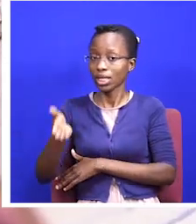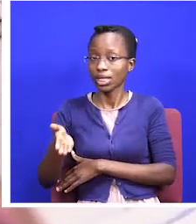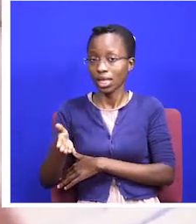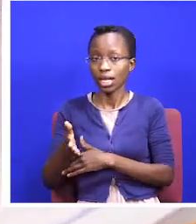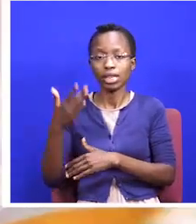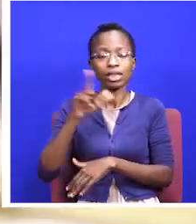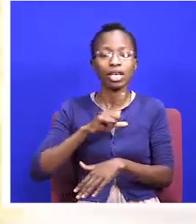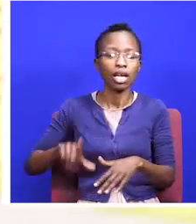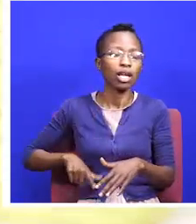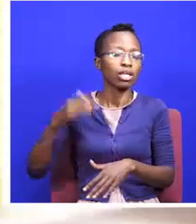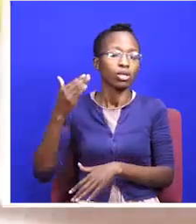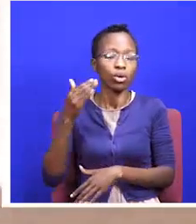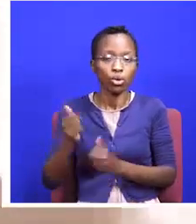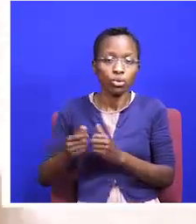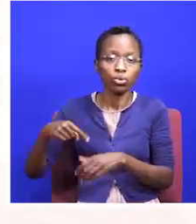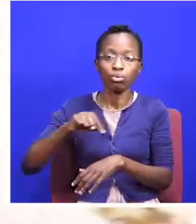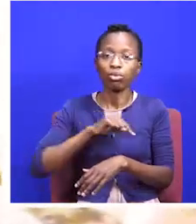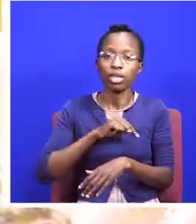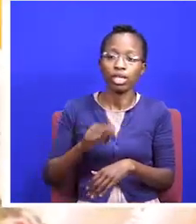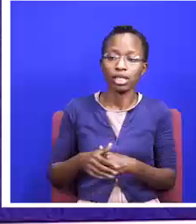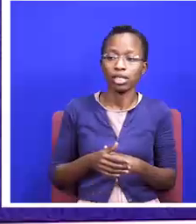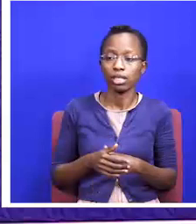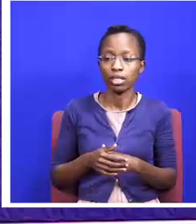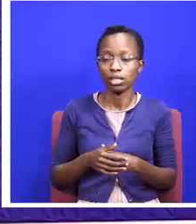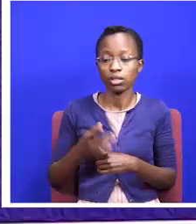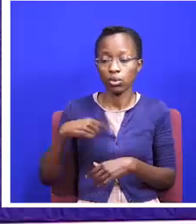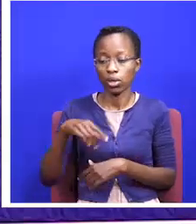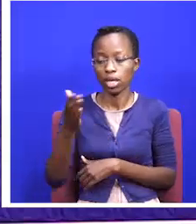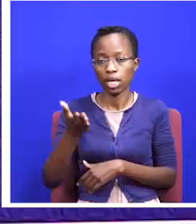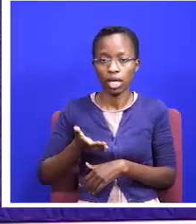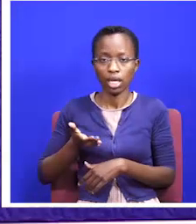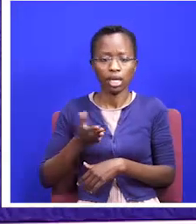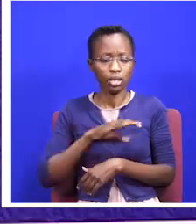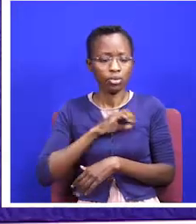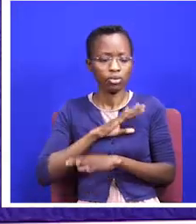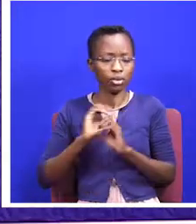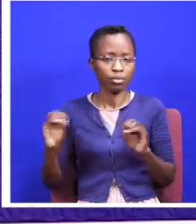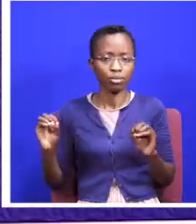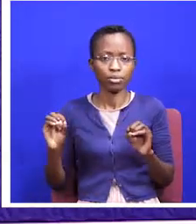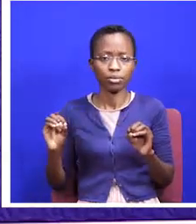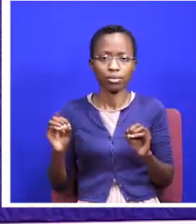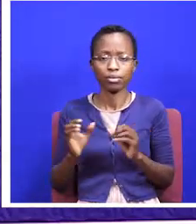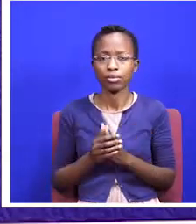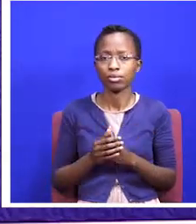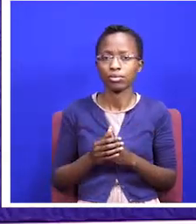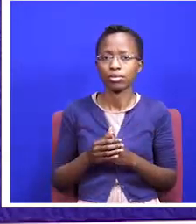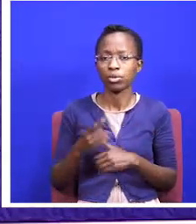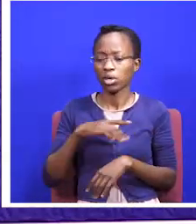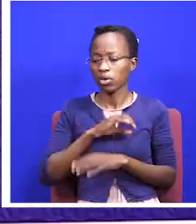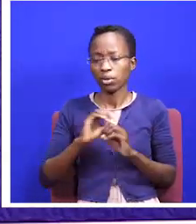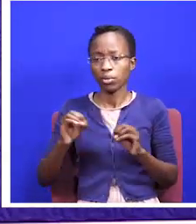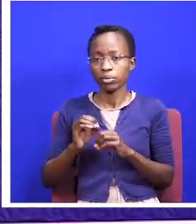Lord, is there. The Lord is ever present, and he's with us. So we need not